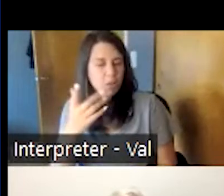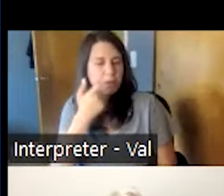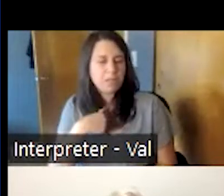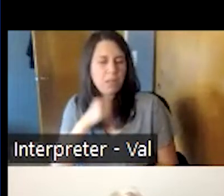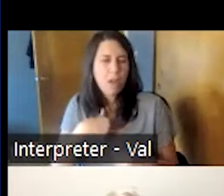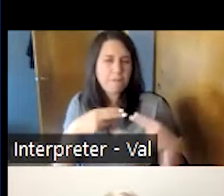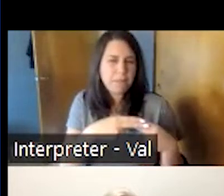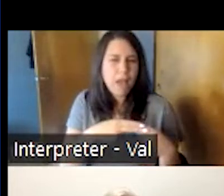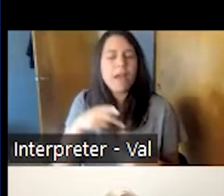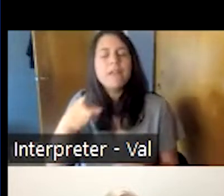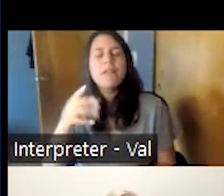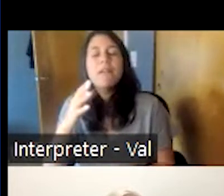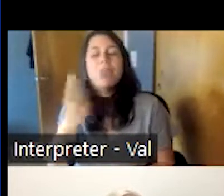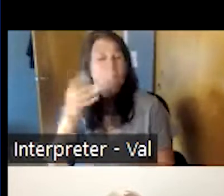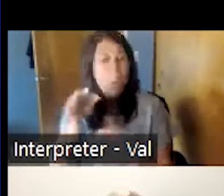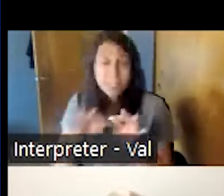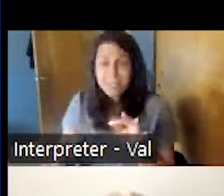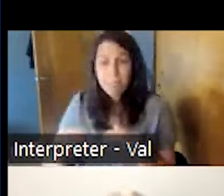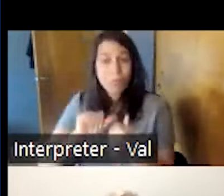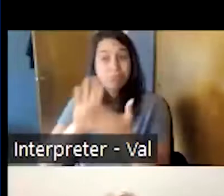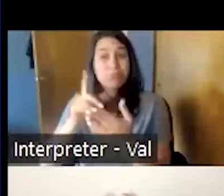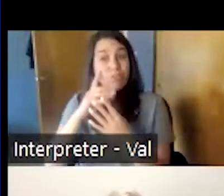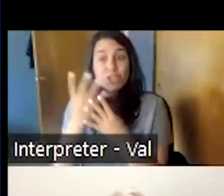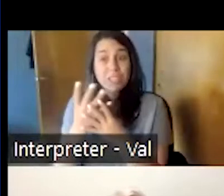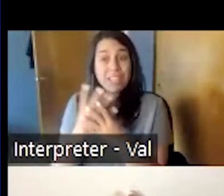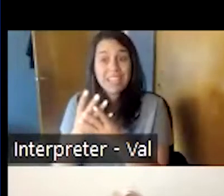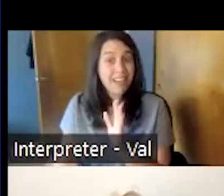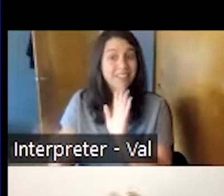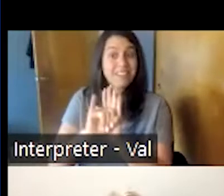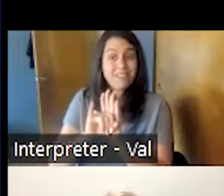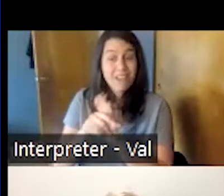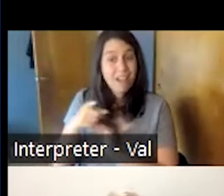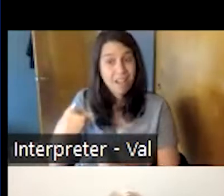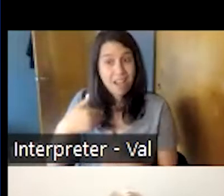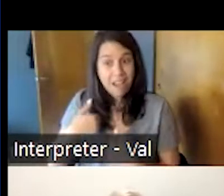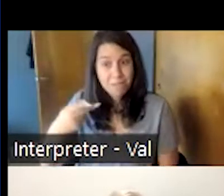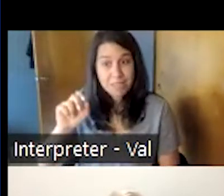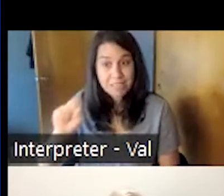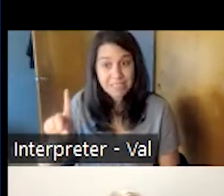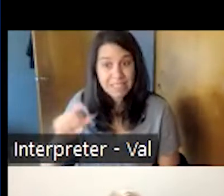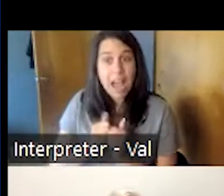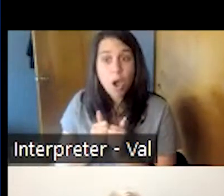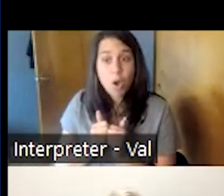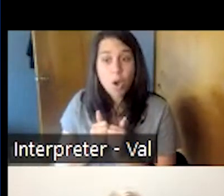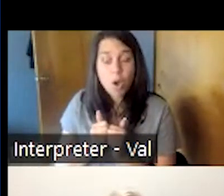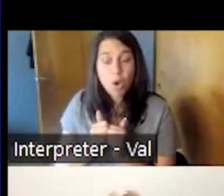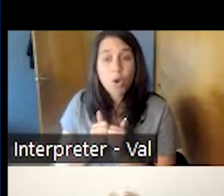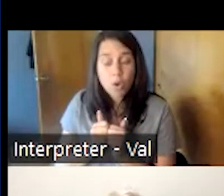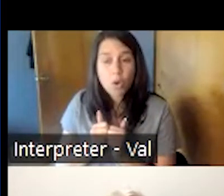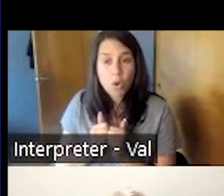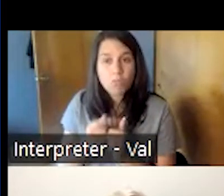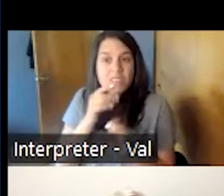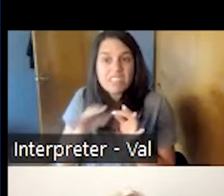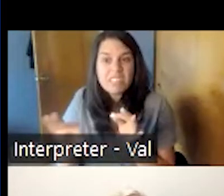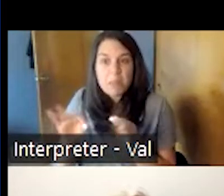that one of the very simple ways of screening and identifying people who may have post-traumatic stress disorder is a simple